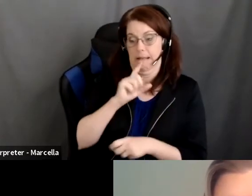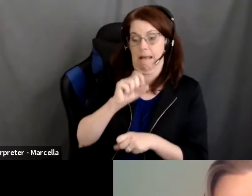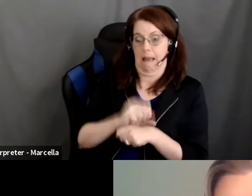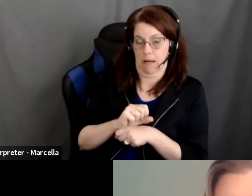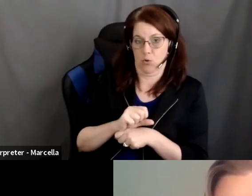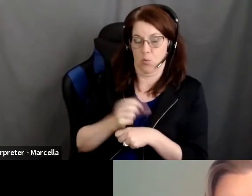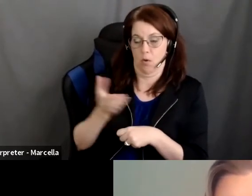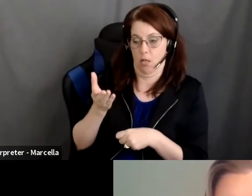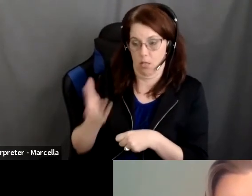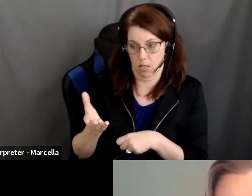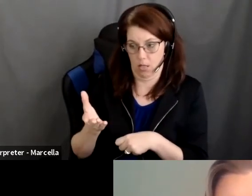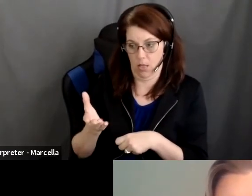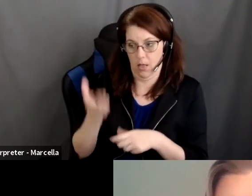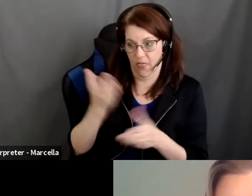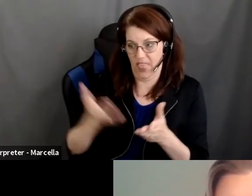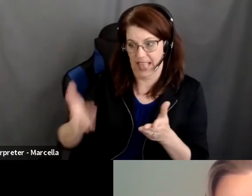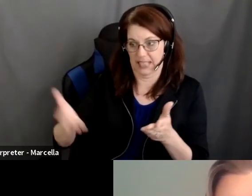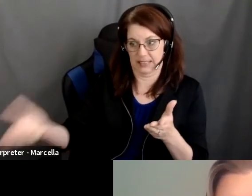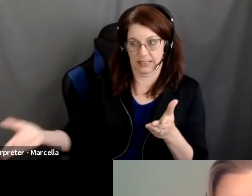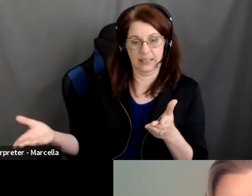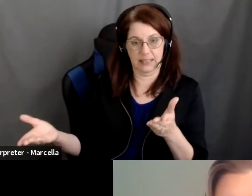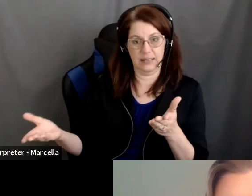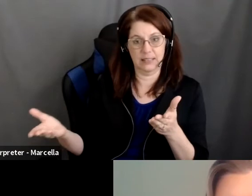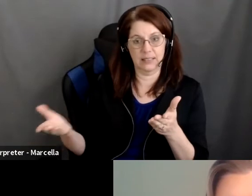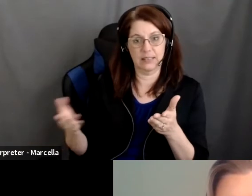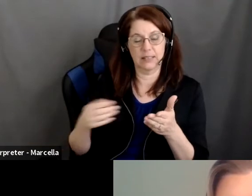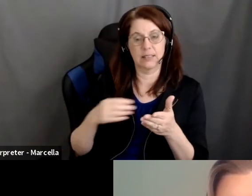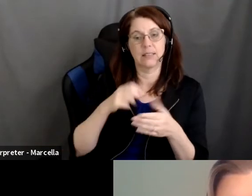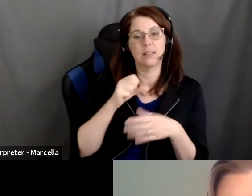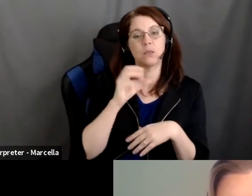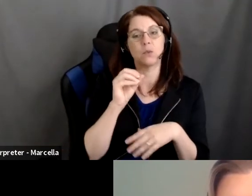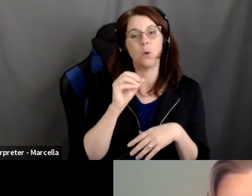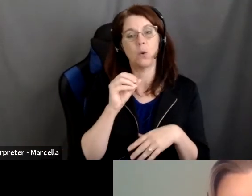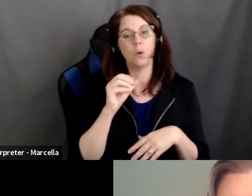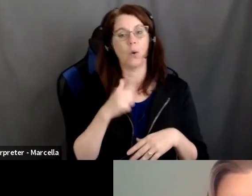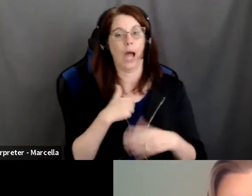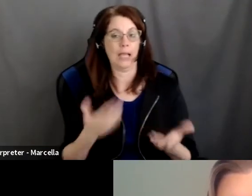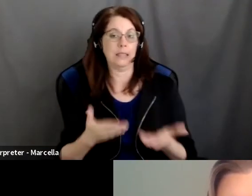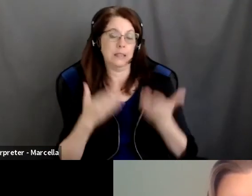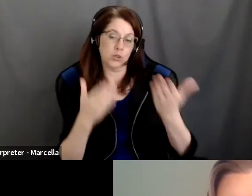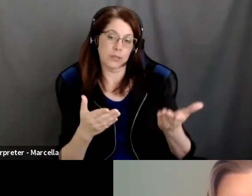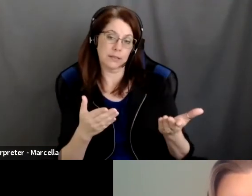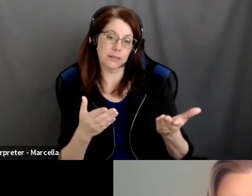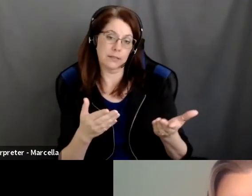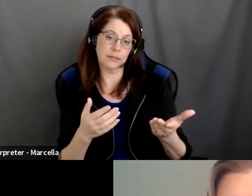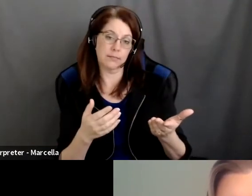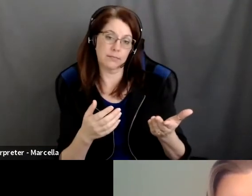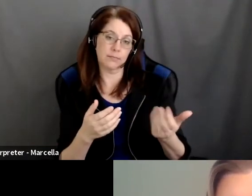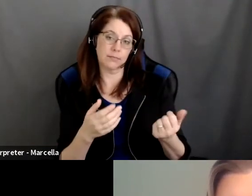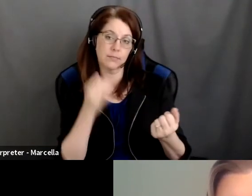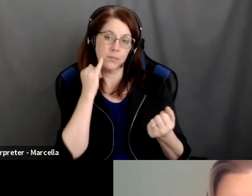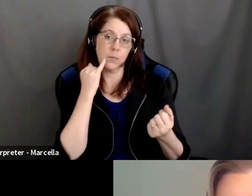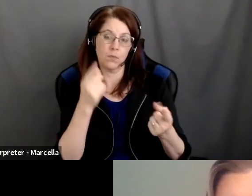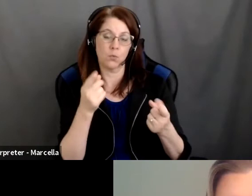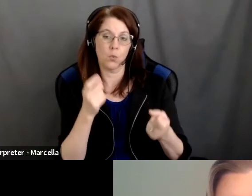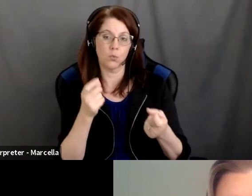presence of something like this. So my suggestion would be, if you want to take it